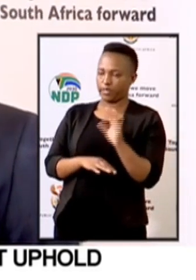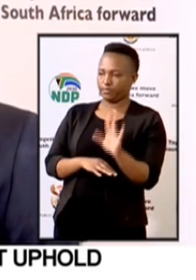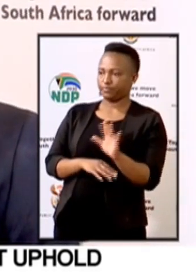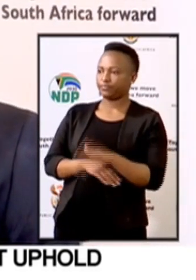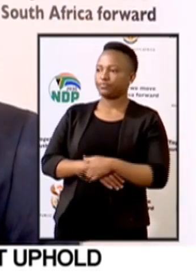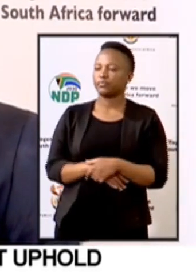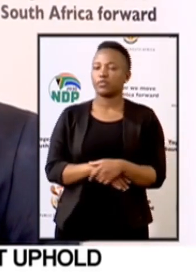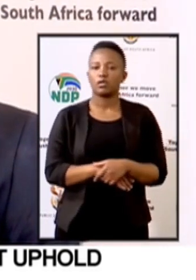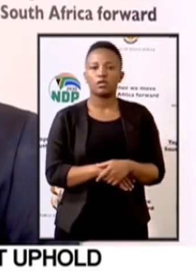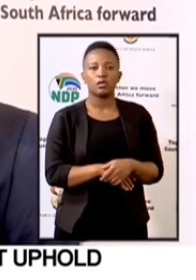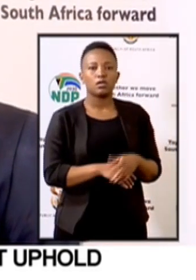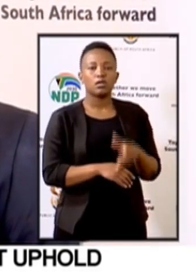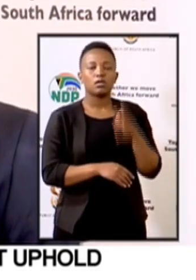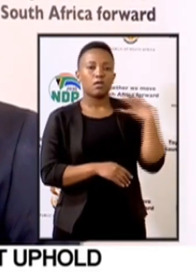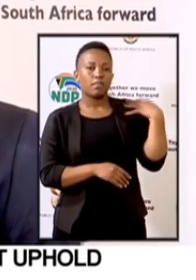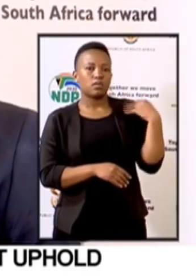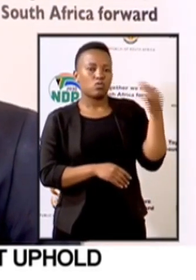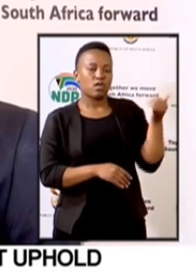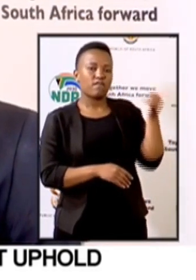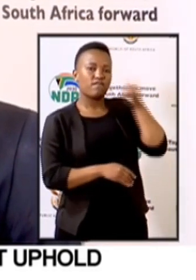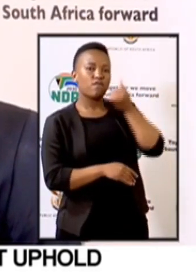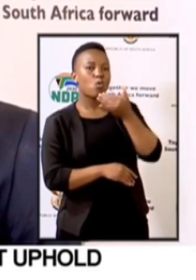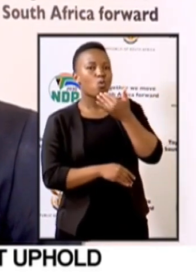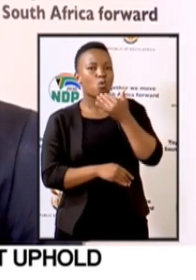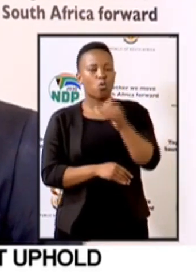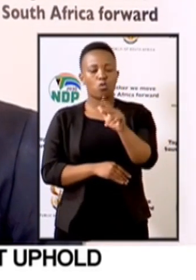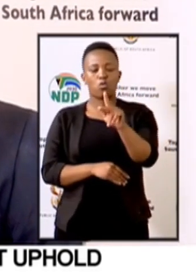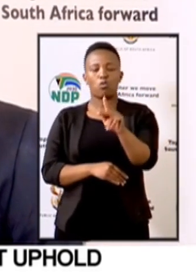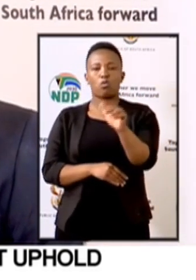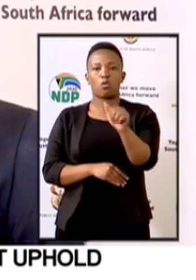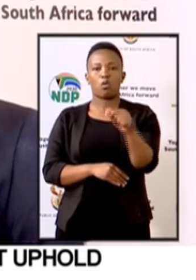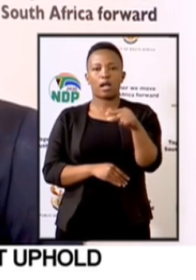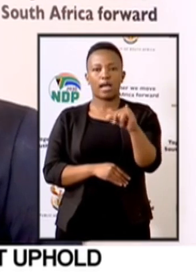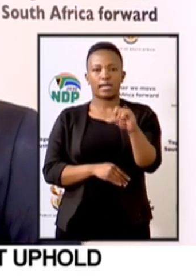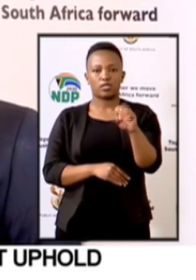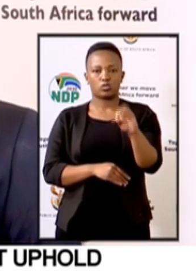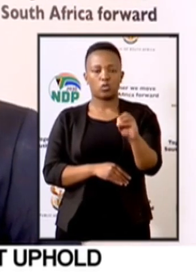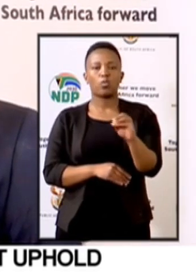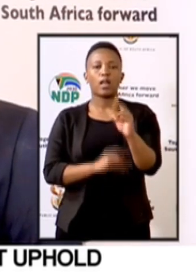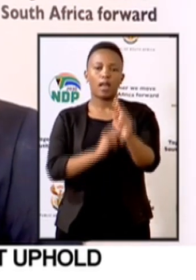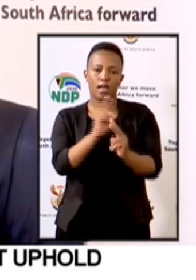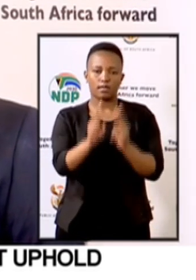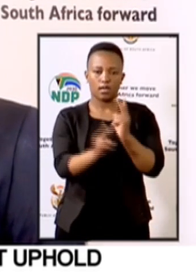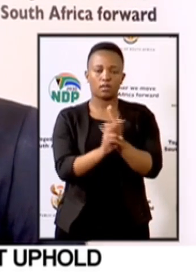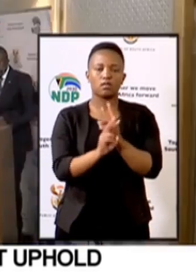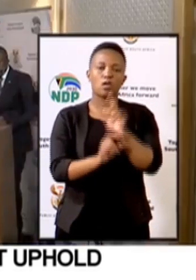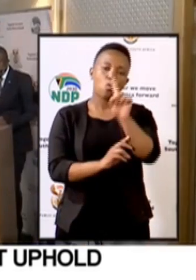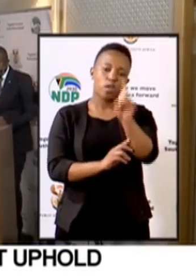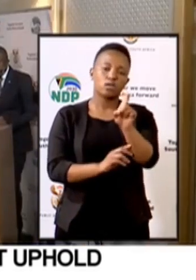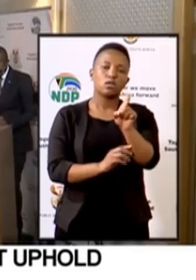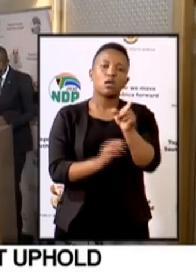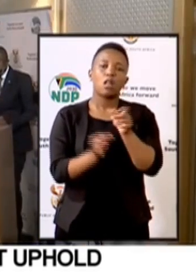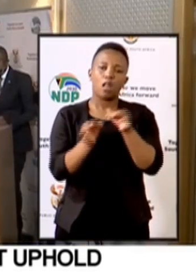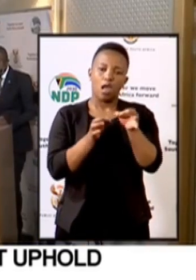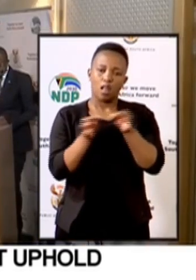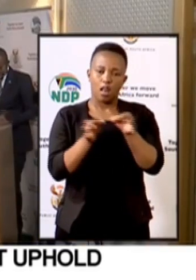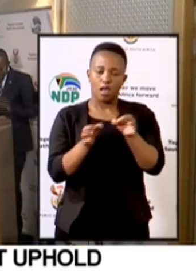Minister, we have one call from Kagiso again to repeat the last question. Okay, so you can go through.